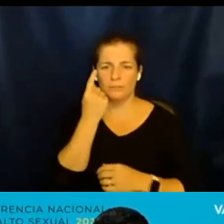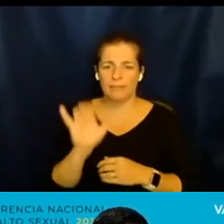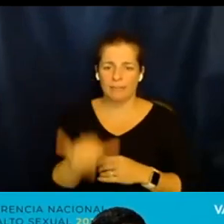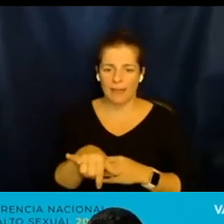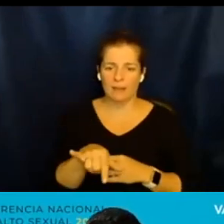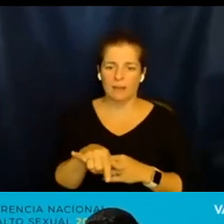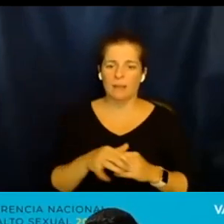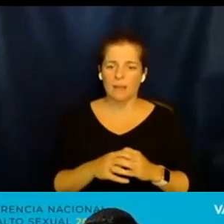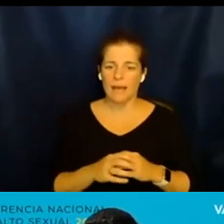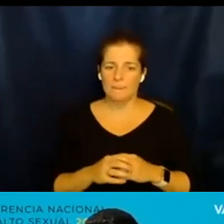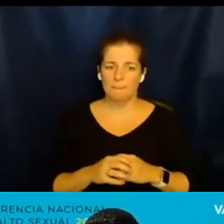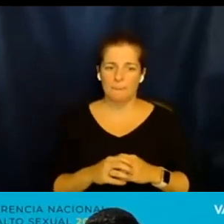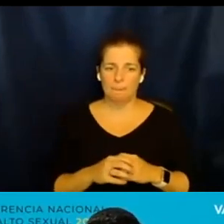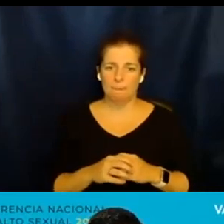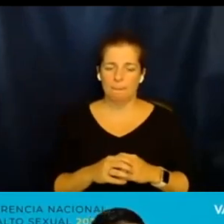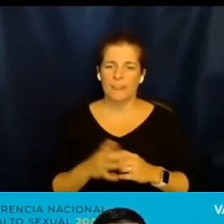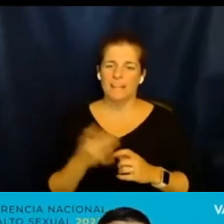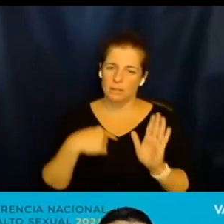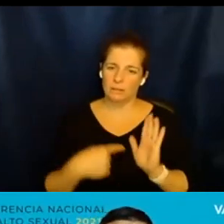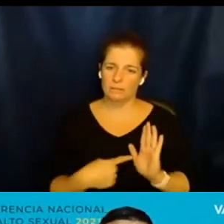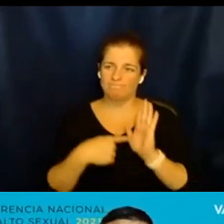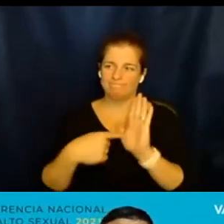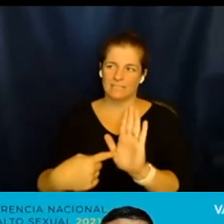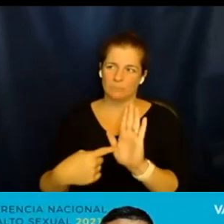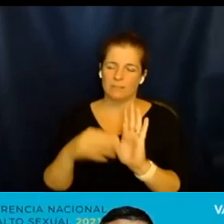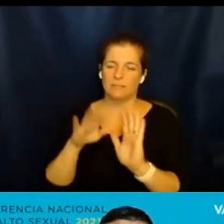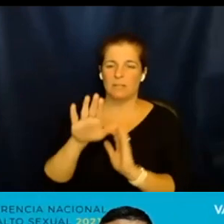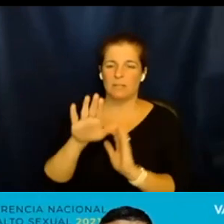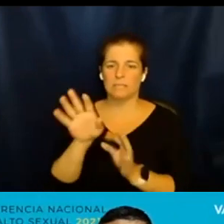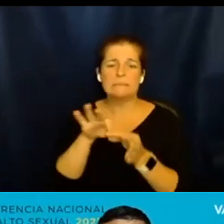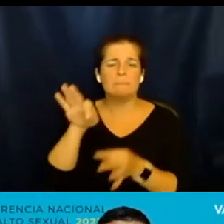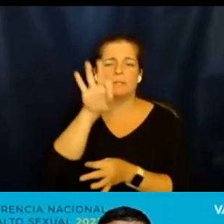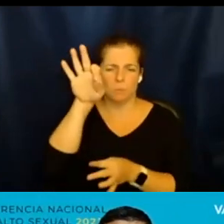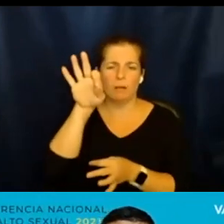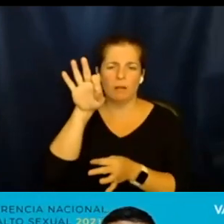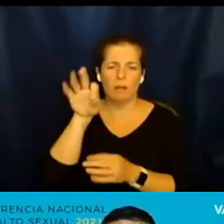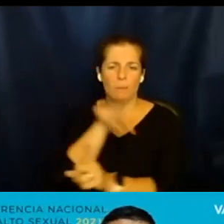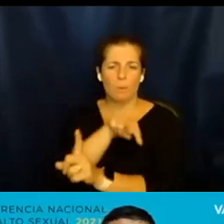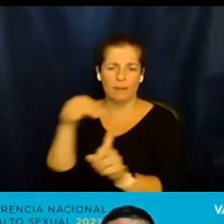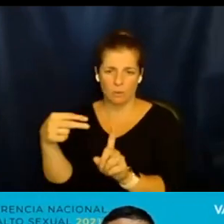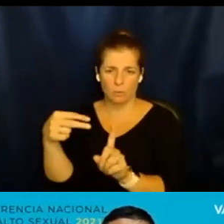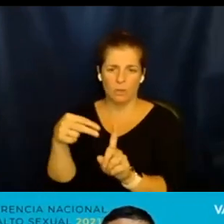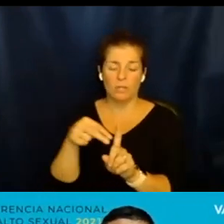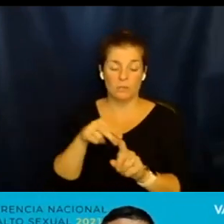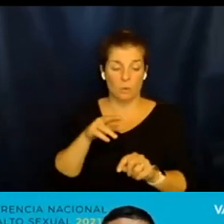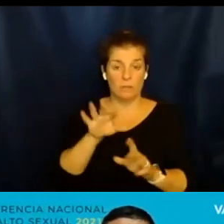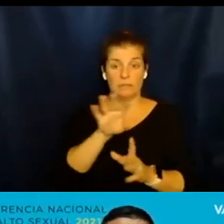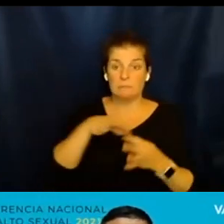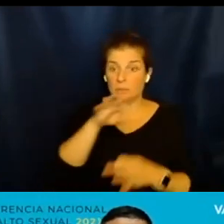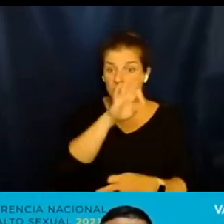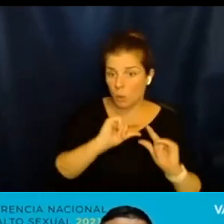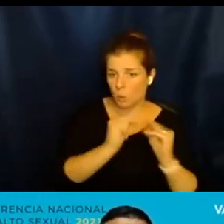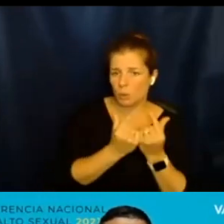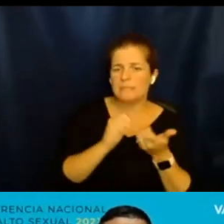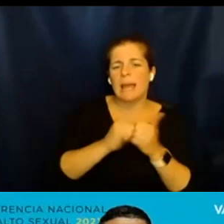a spirituality point of view, how can those groups help to change this situation?